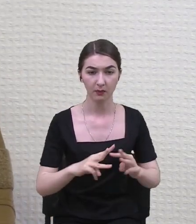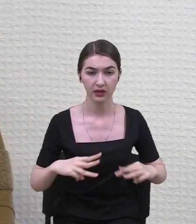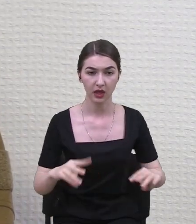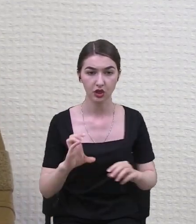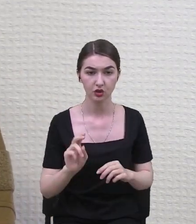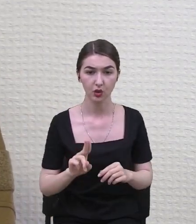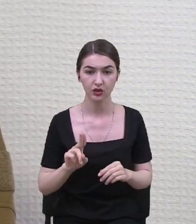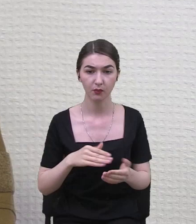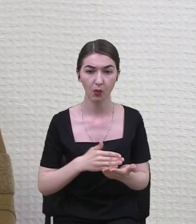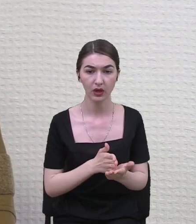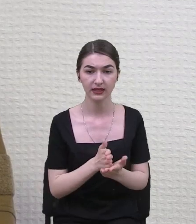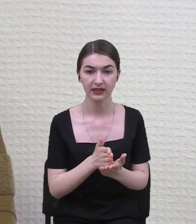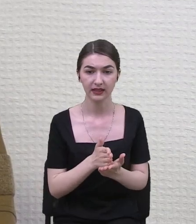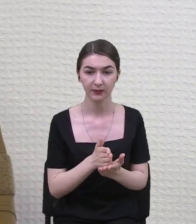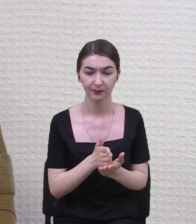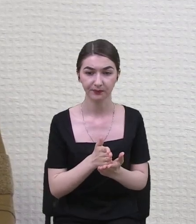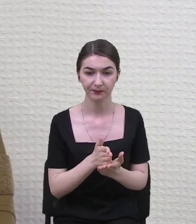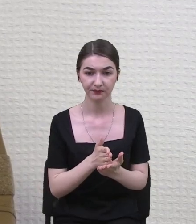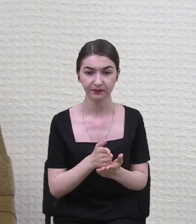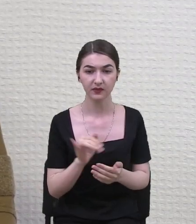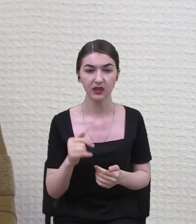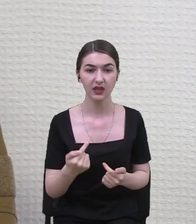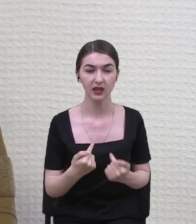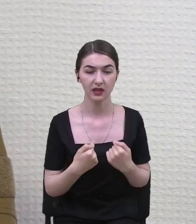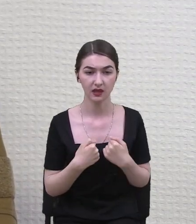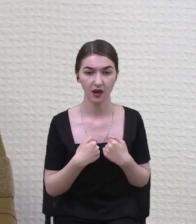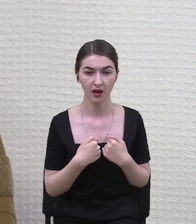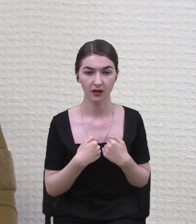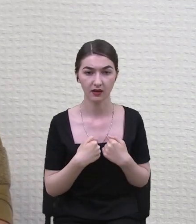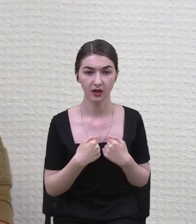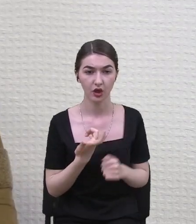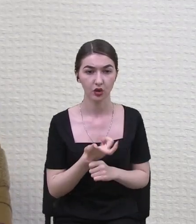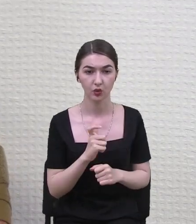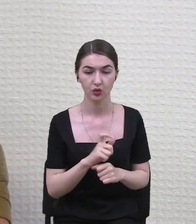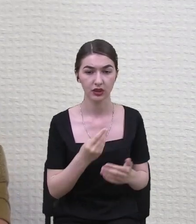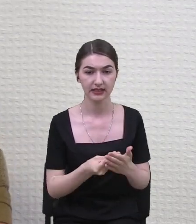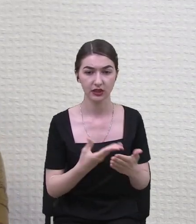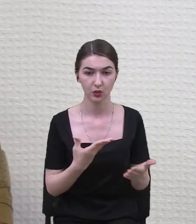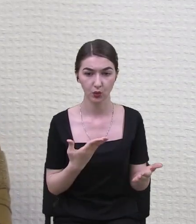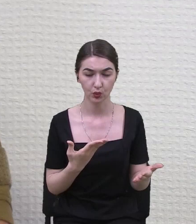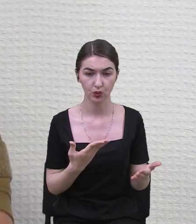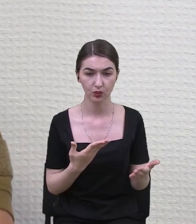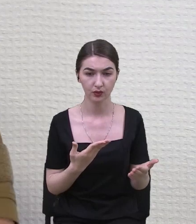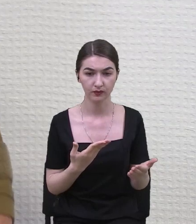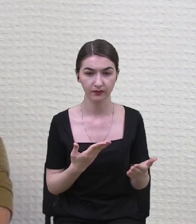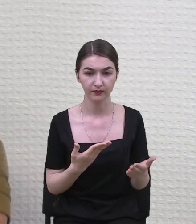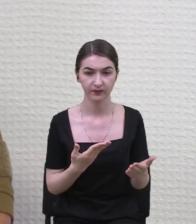So I appreciate again very much for Nick and for the